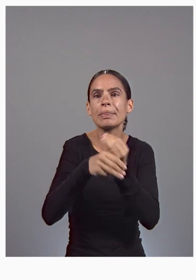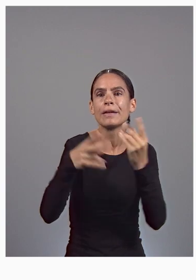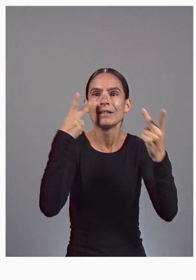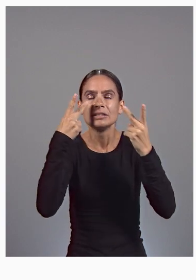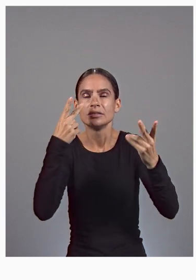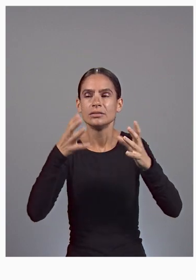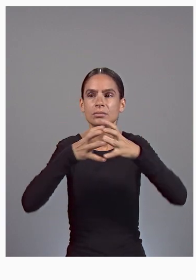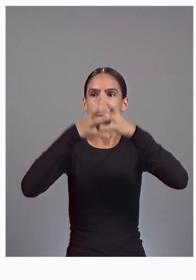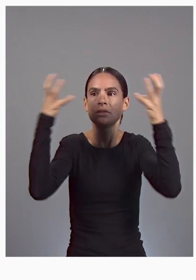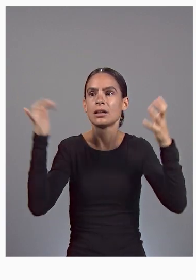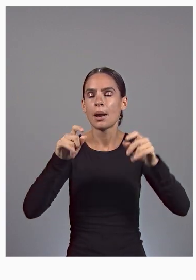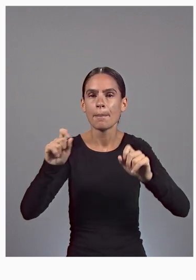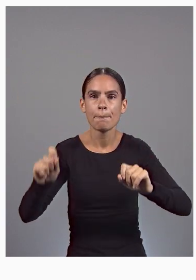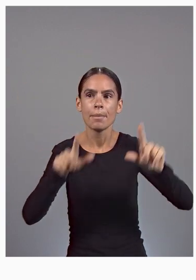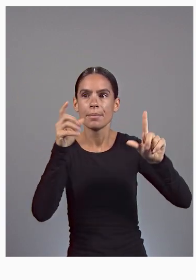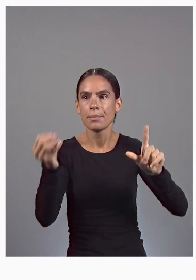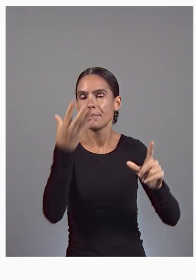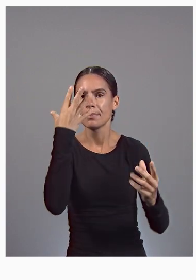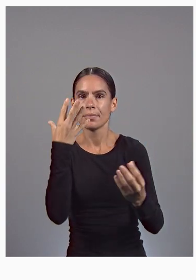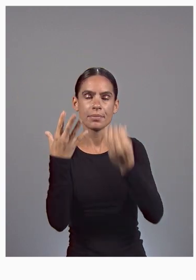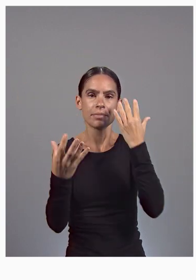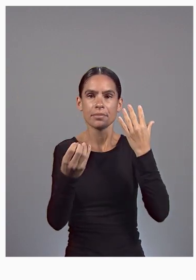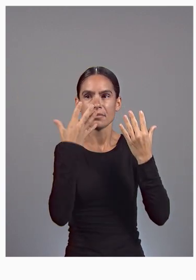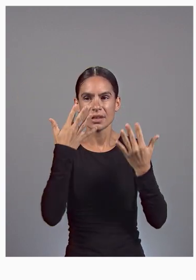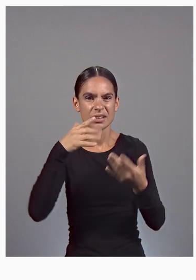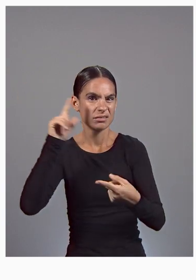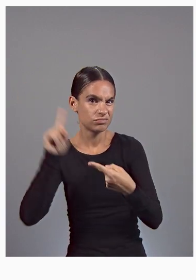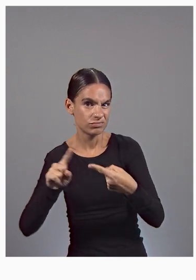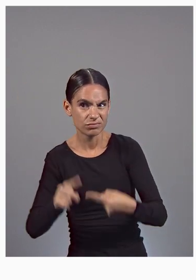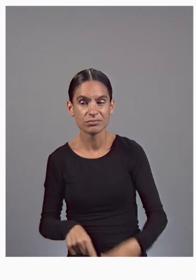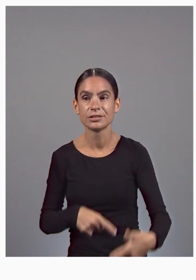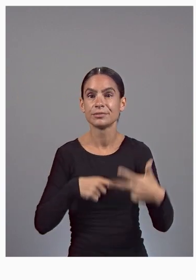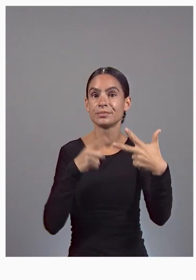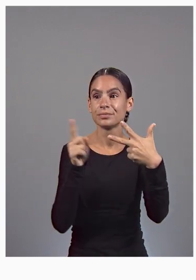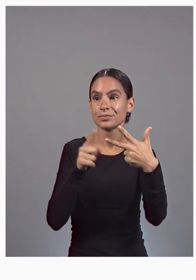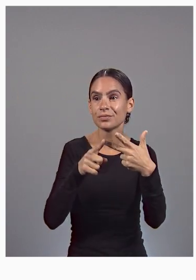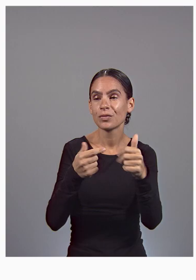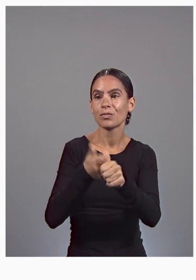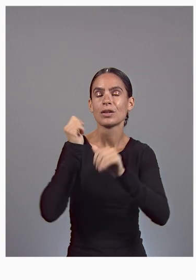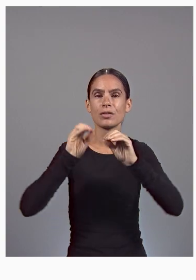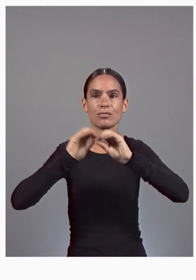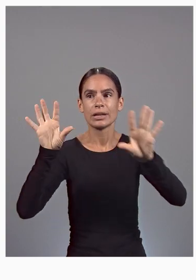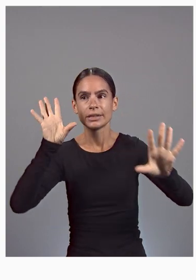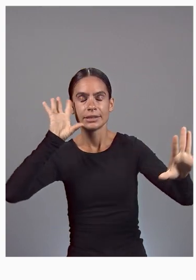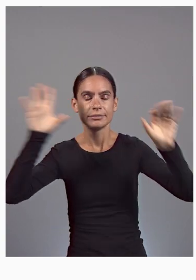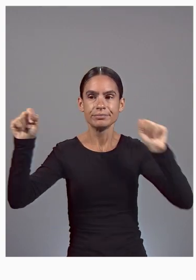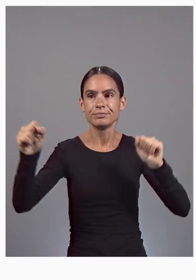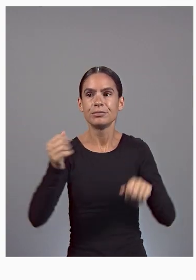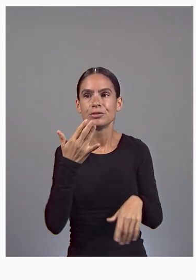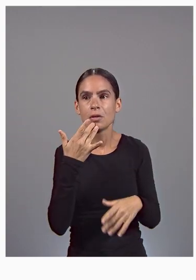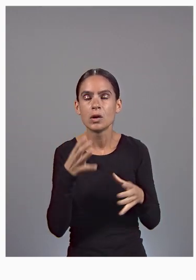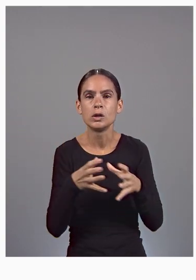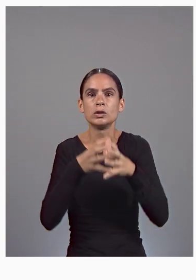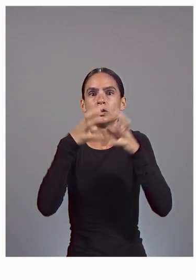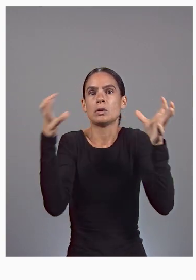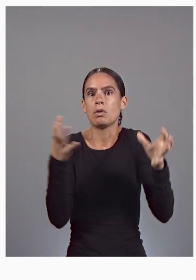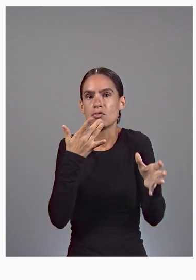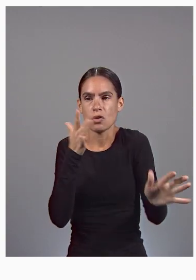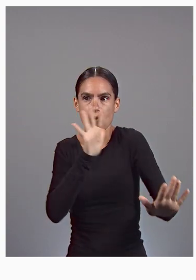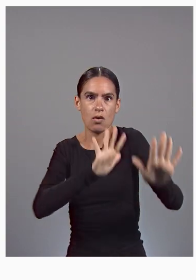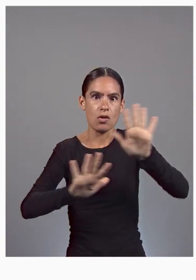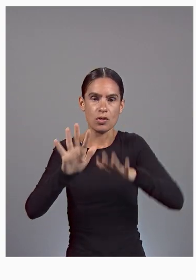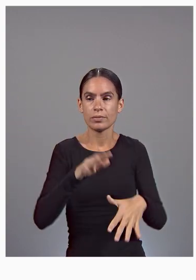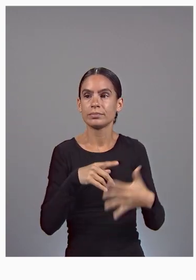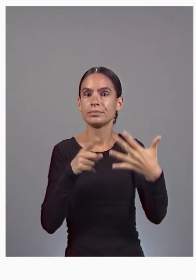3, avoid really bright colors or too much of a single color. 4, stick with a predictable